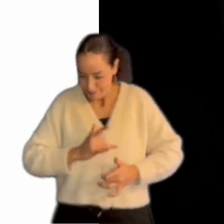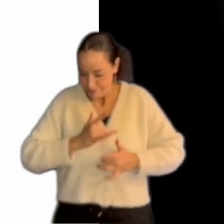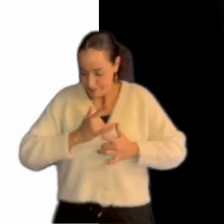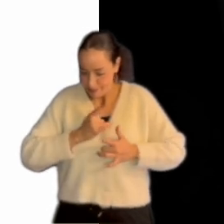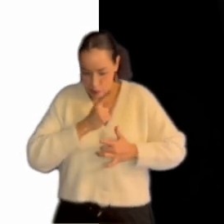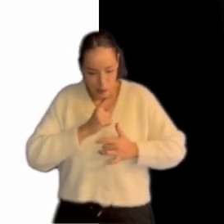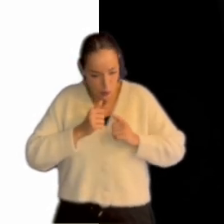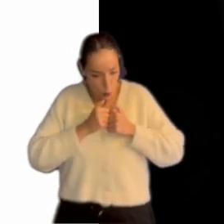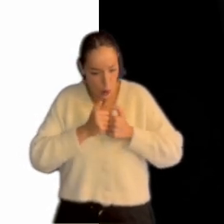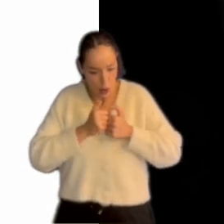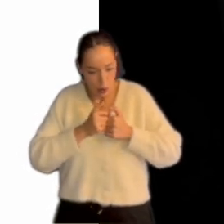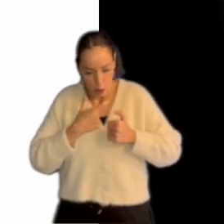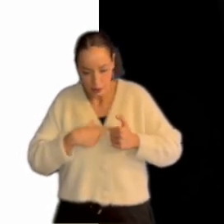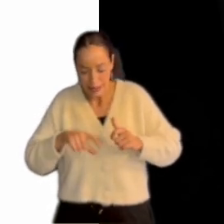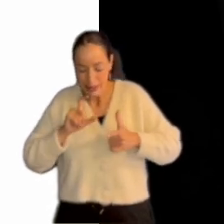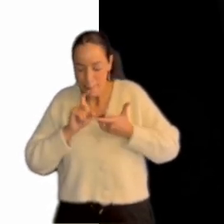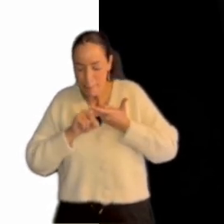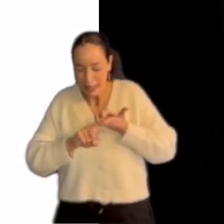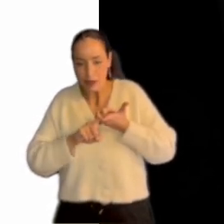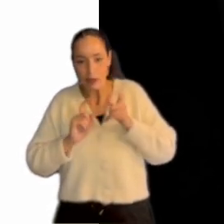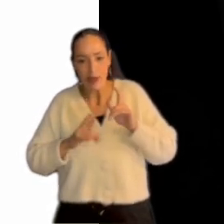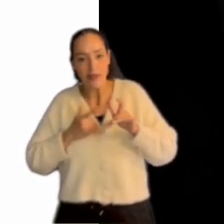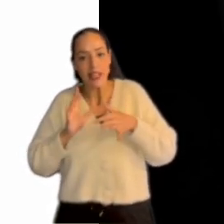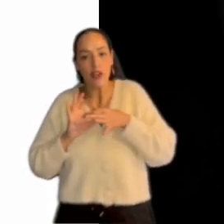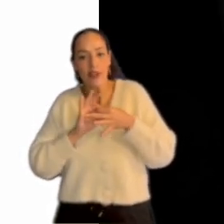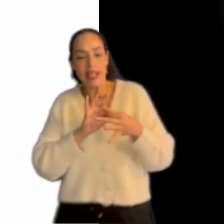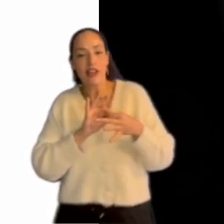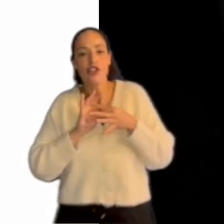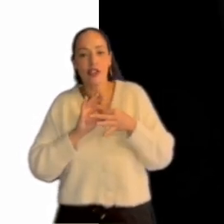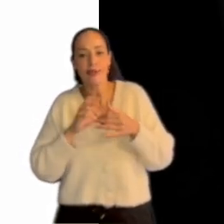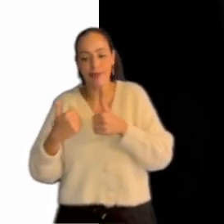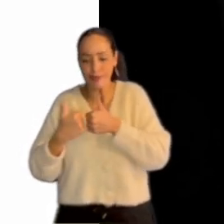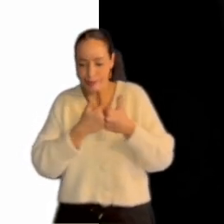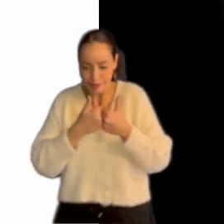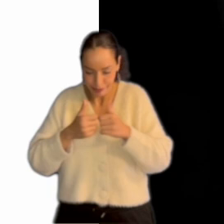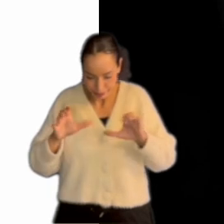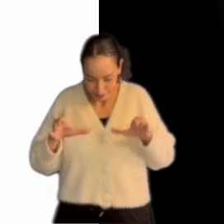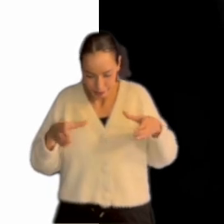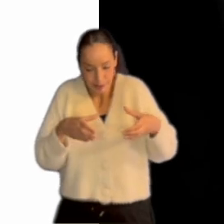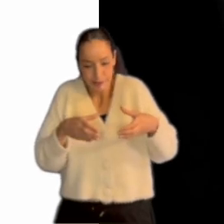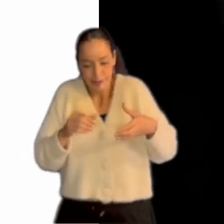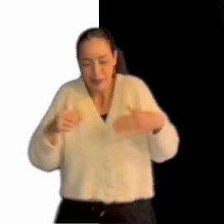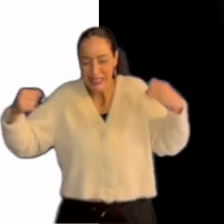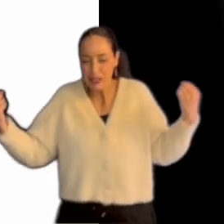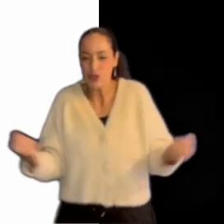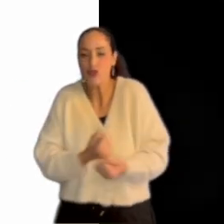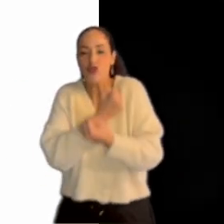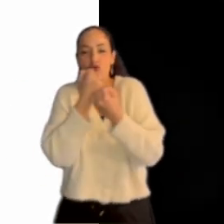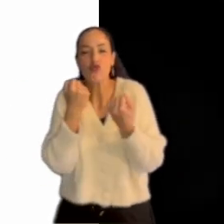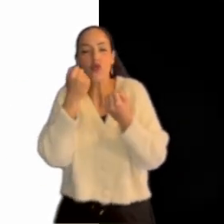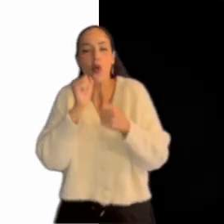and despair, and the strongest antidote to traumatic experience. Trauma